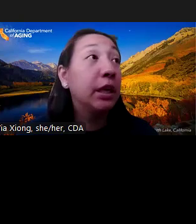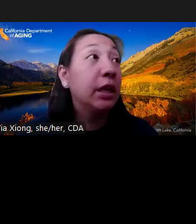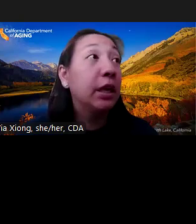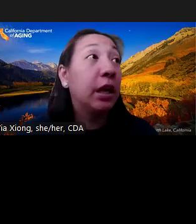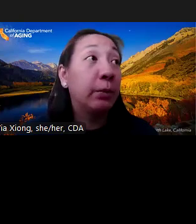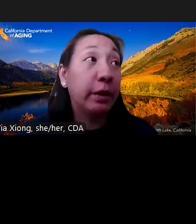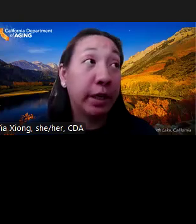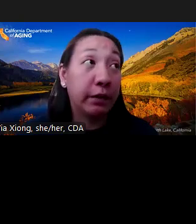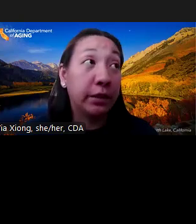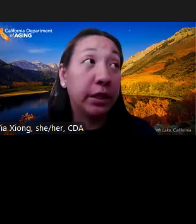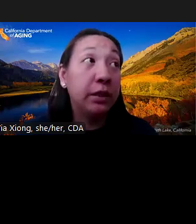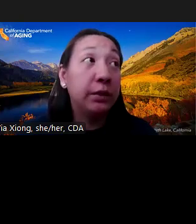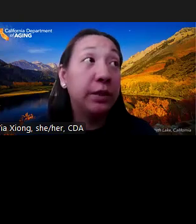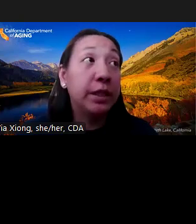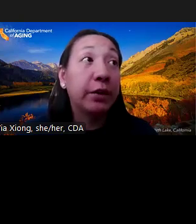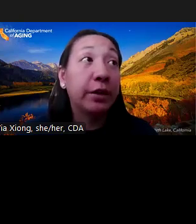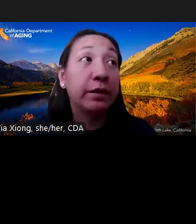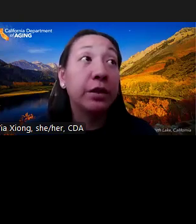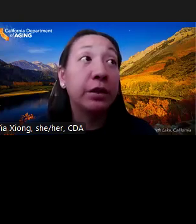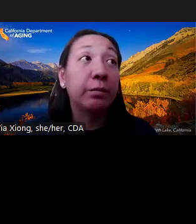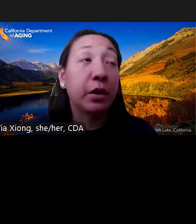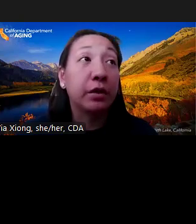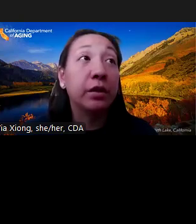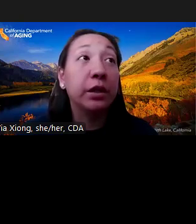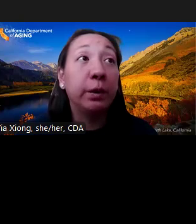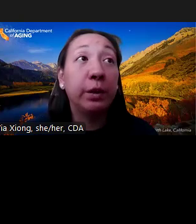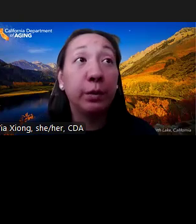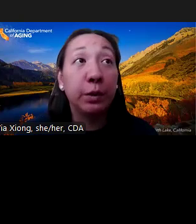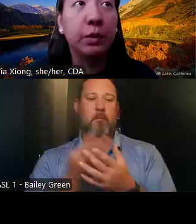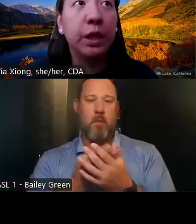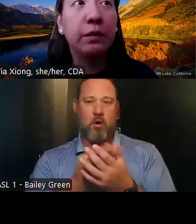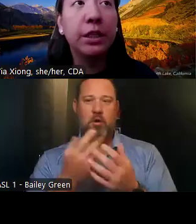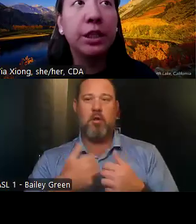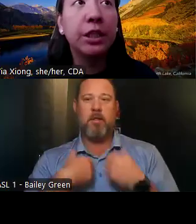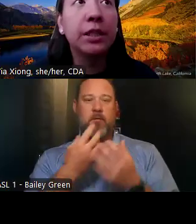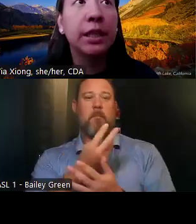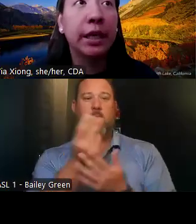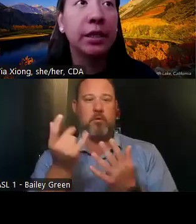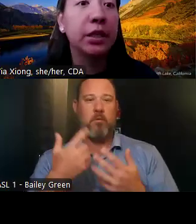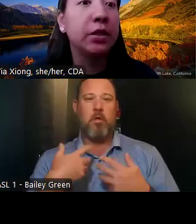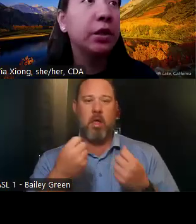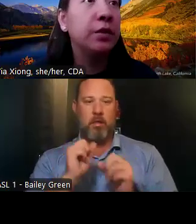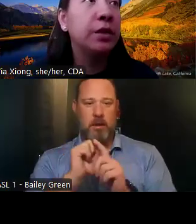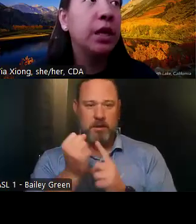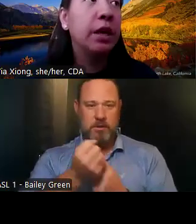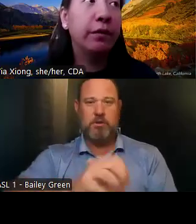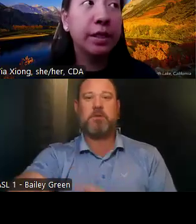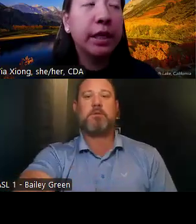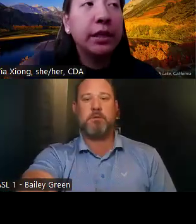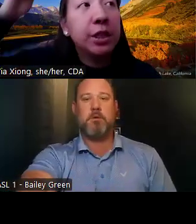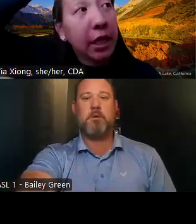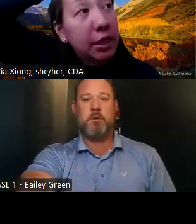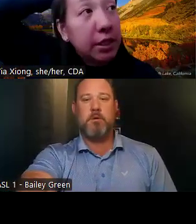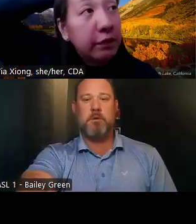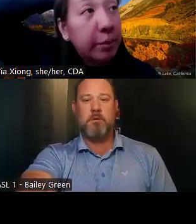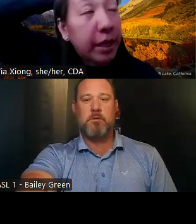disabilities. We have Carolyn, who is a caregiver to her partner living with multiple health conditions and knows